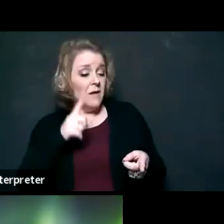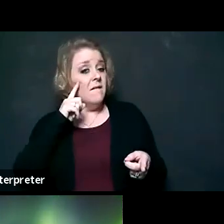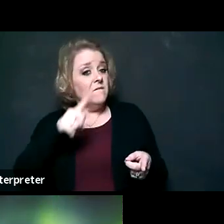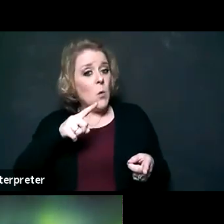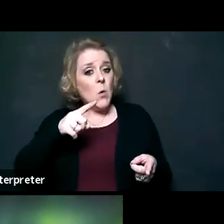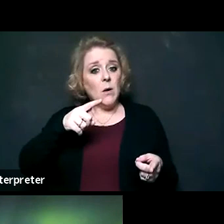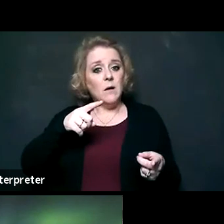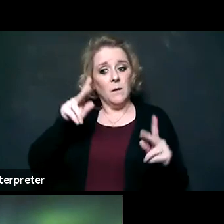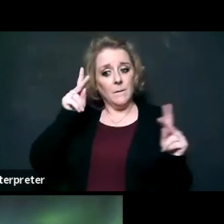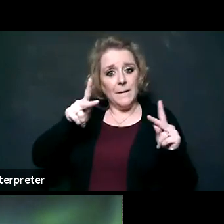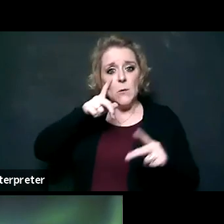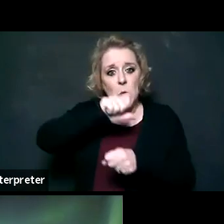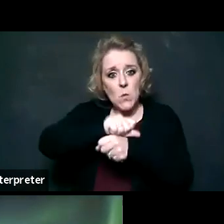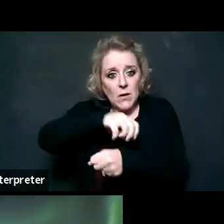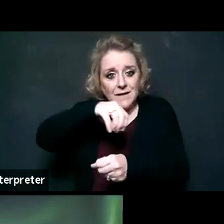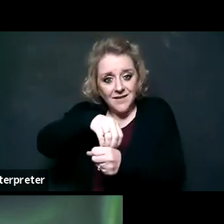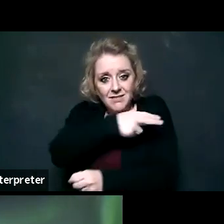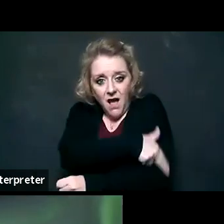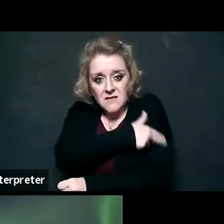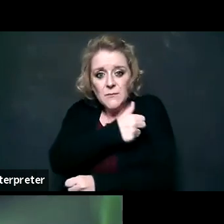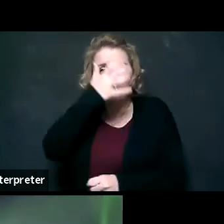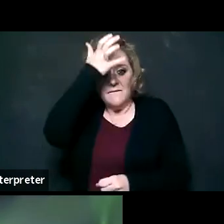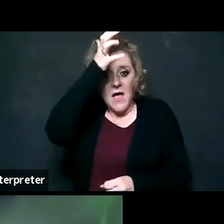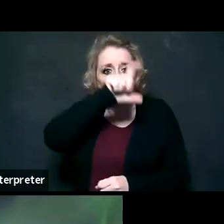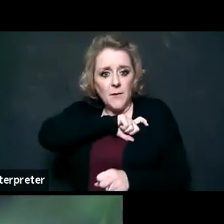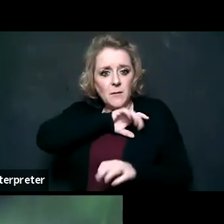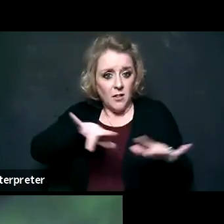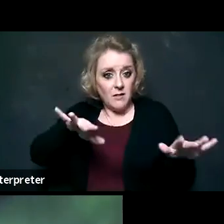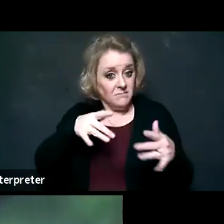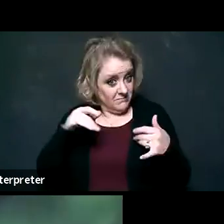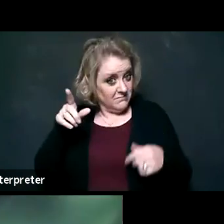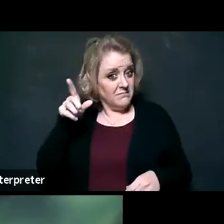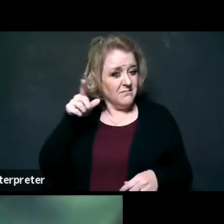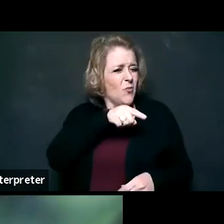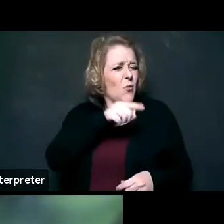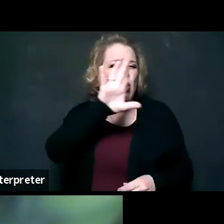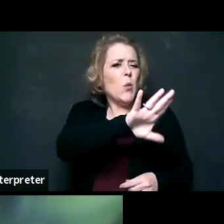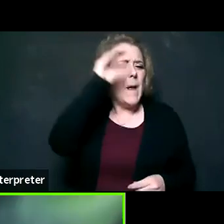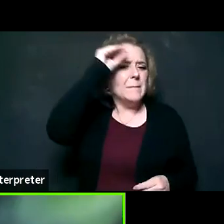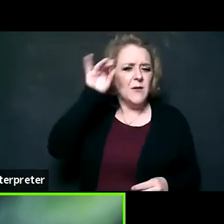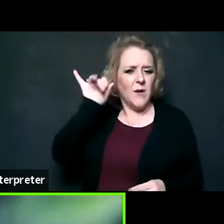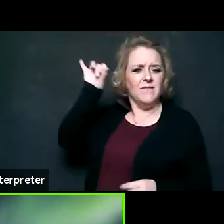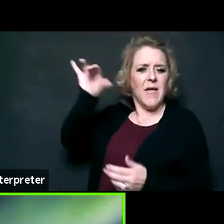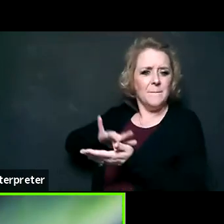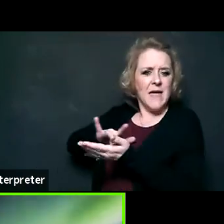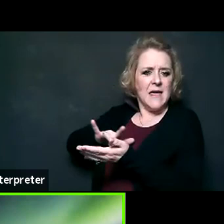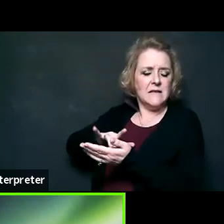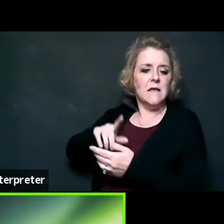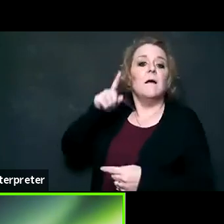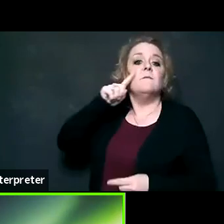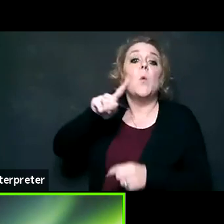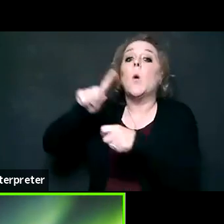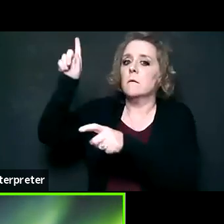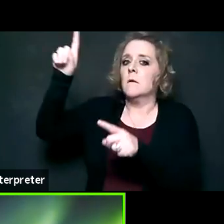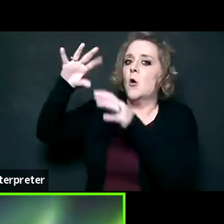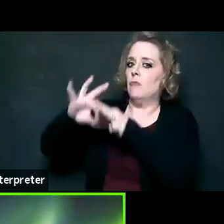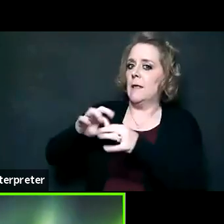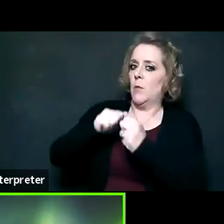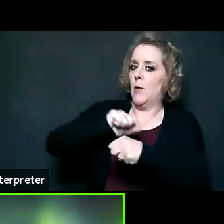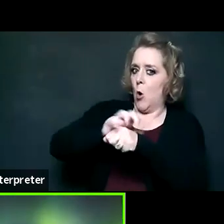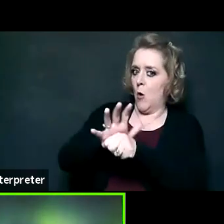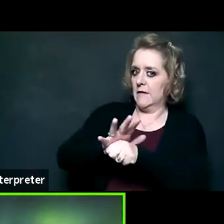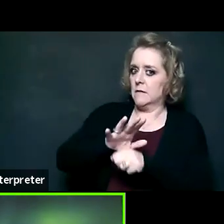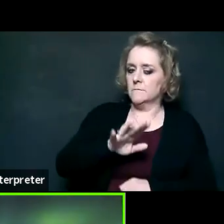you think this is a safe drug? What do you think about this drug that the president says he has been taking? It's definitely for COVID-19. Yeah,